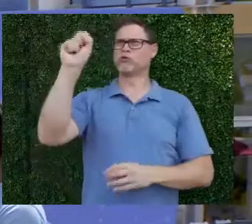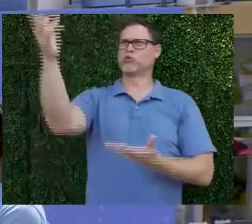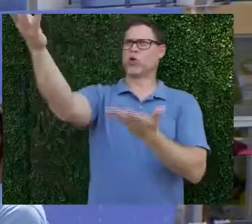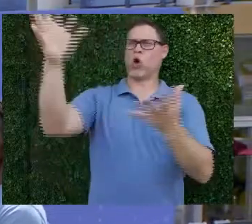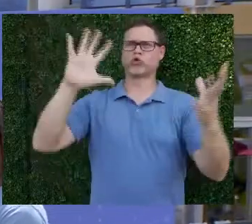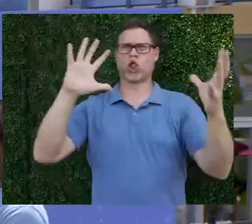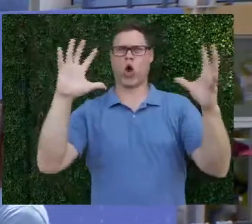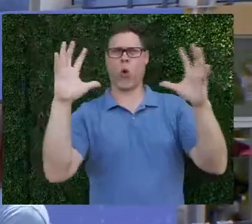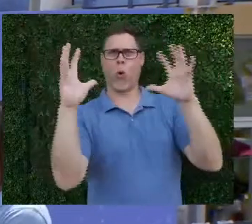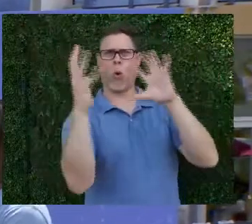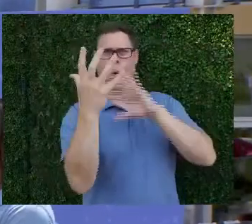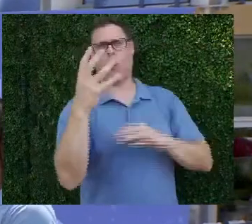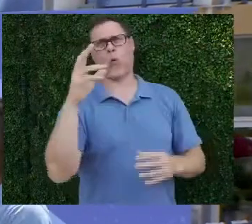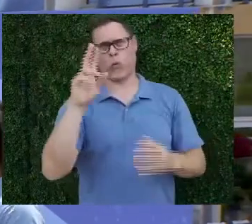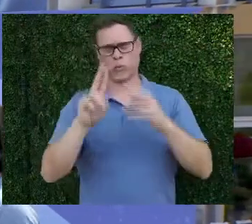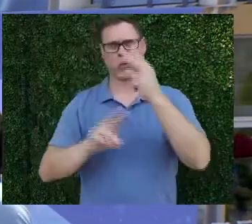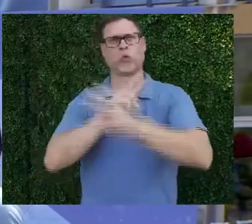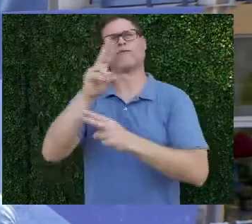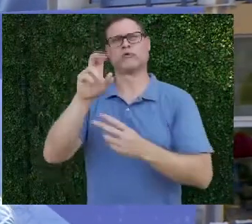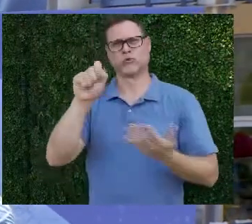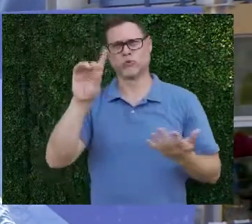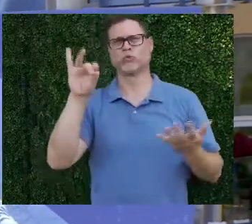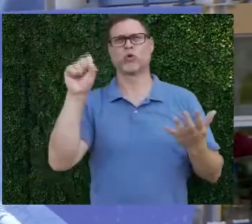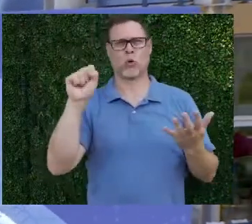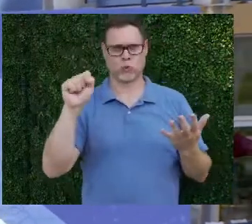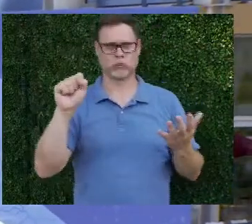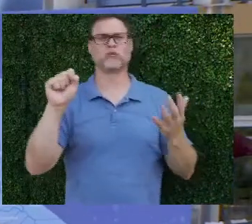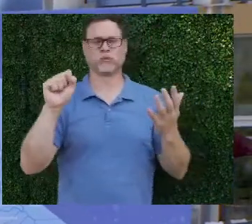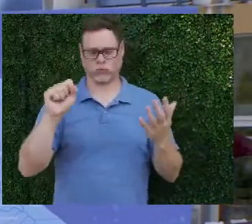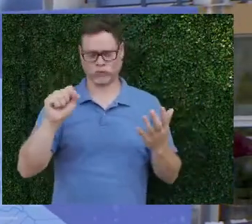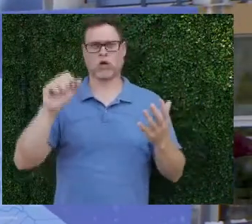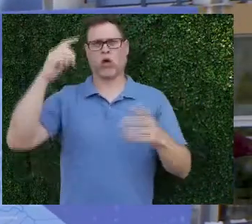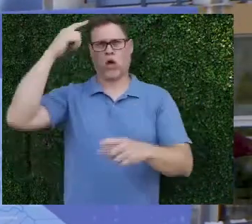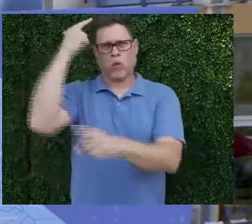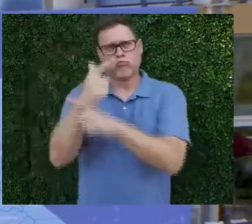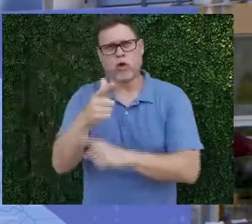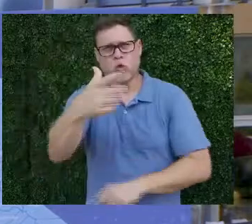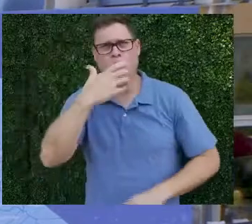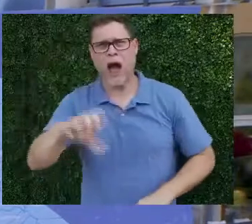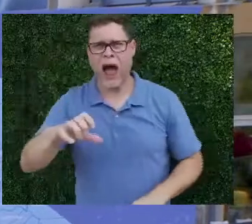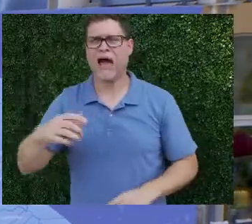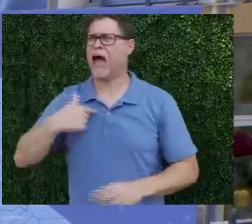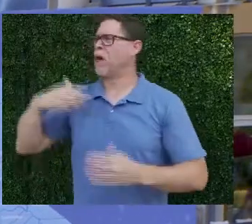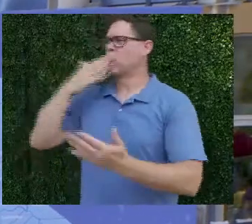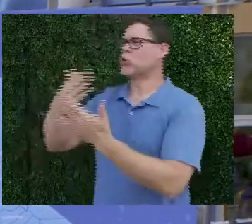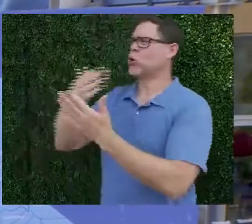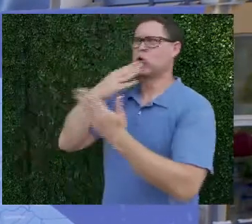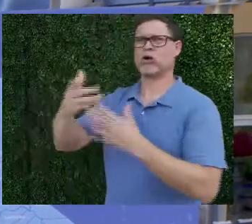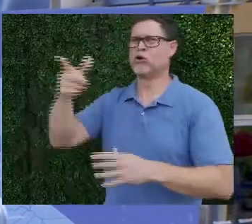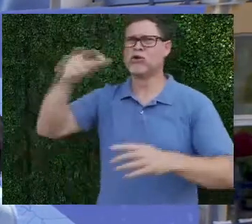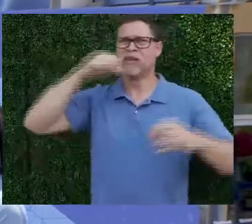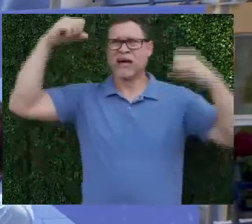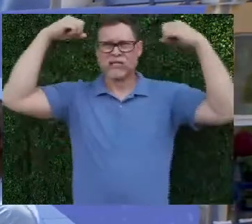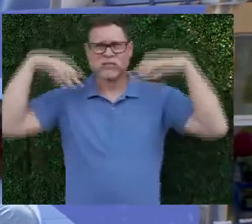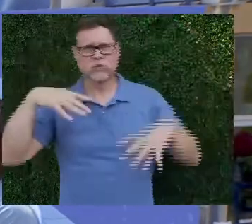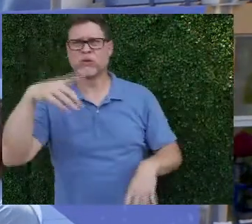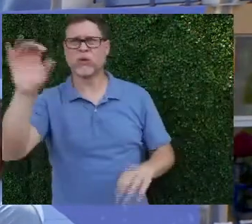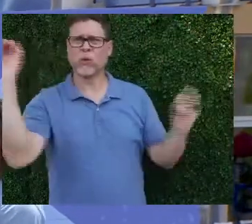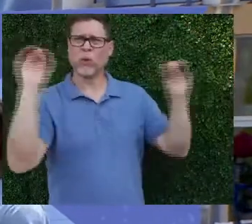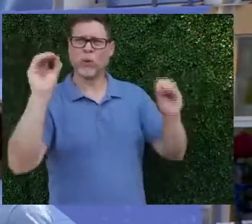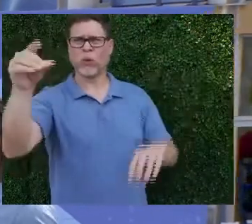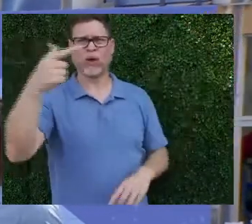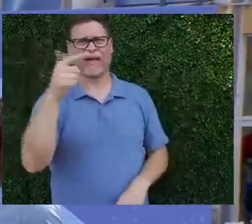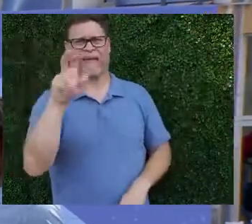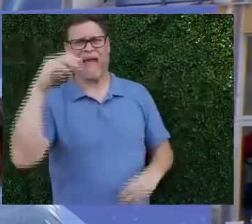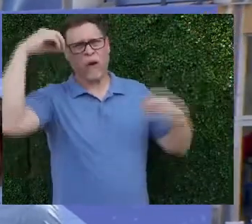Thanks again, Universal. Yeah. All right, Scott. So now, brother, are you hot? Man, I'm good. It's all good. Yeah, because you're not sweating out a bee. I mean, oh